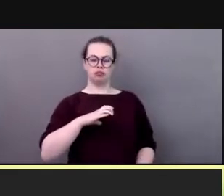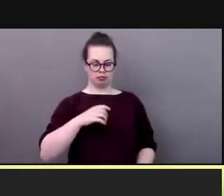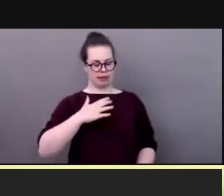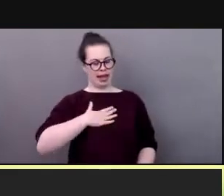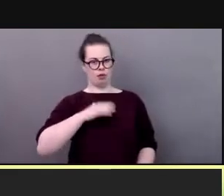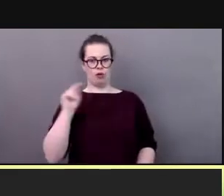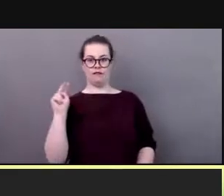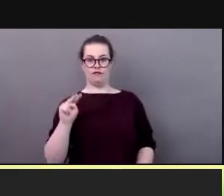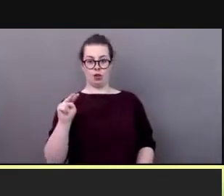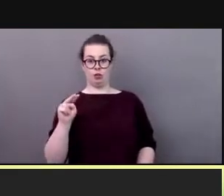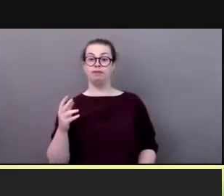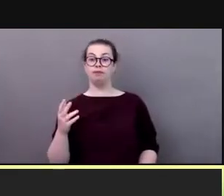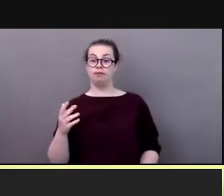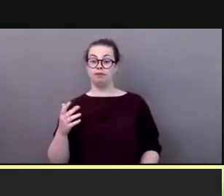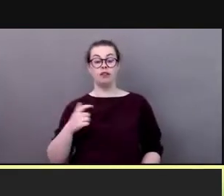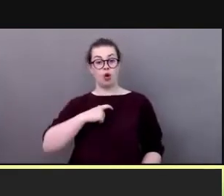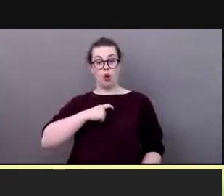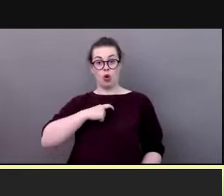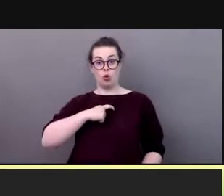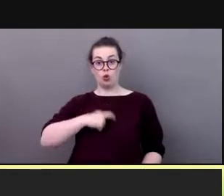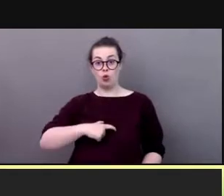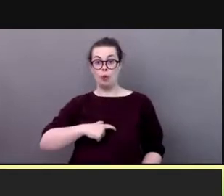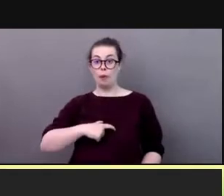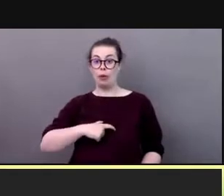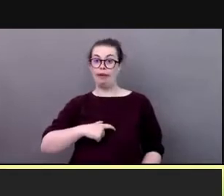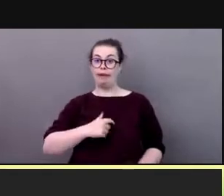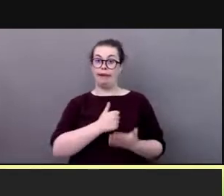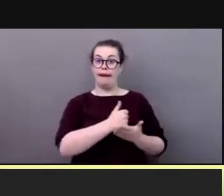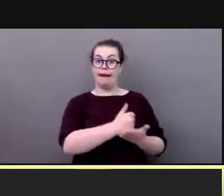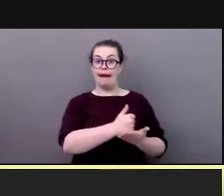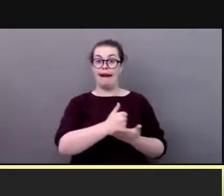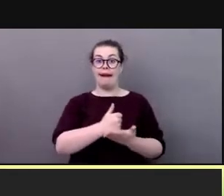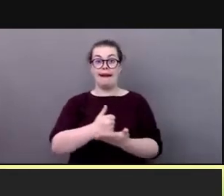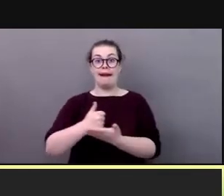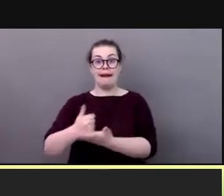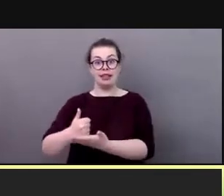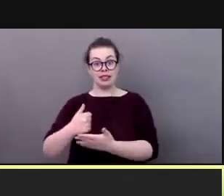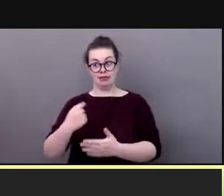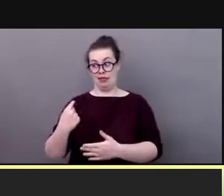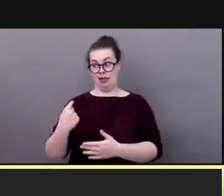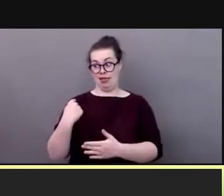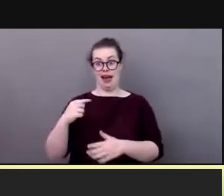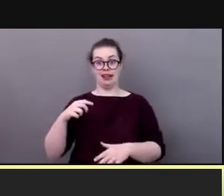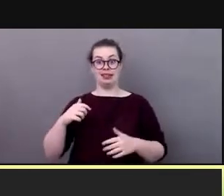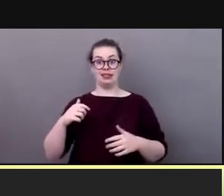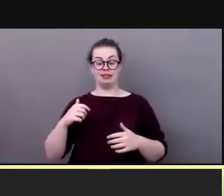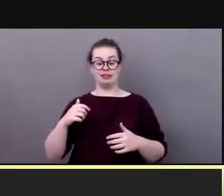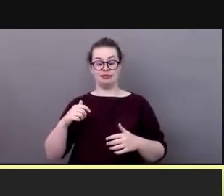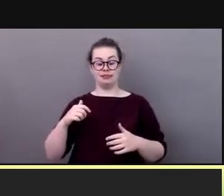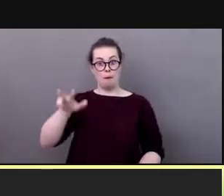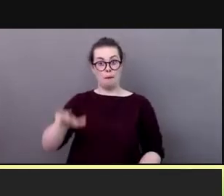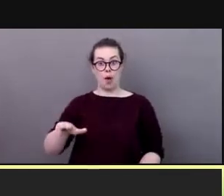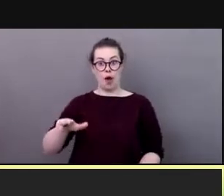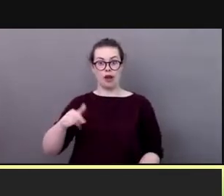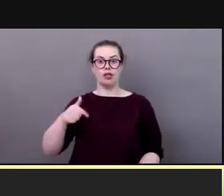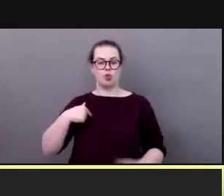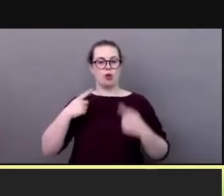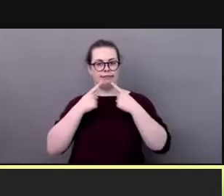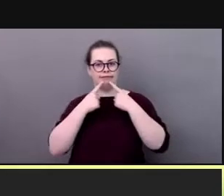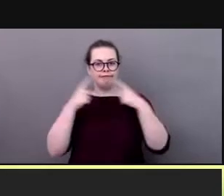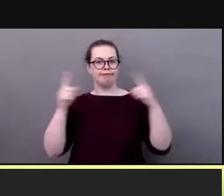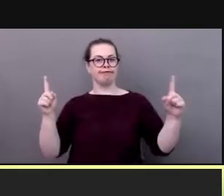aid, one communication was published last March, and really the idea behind was